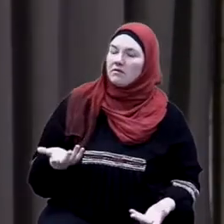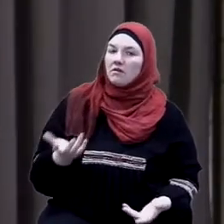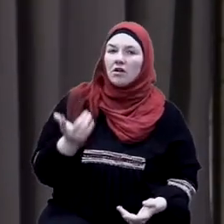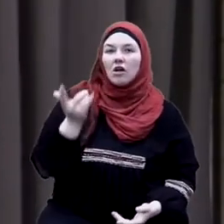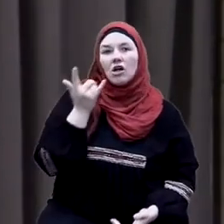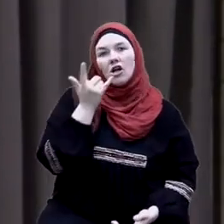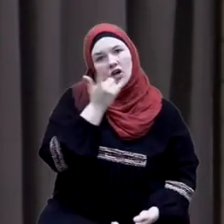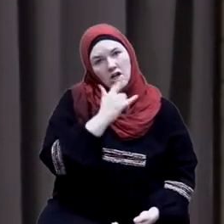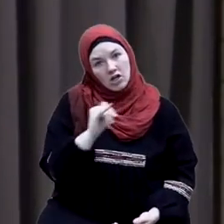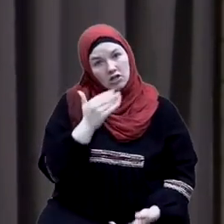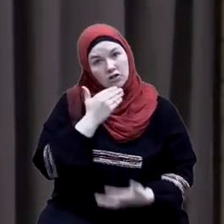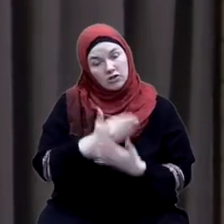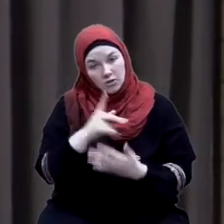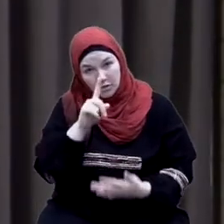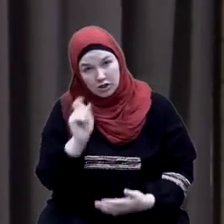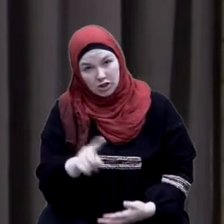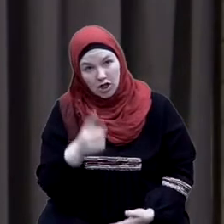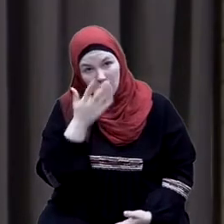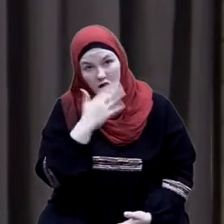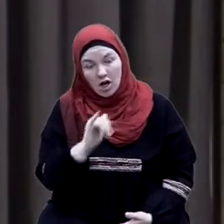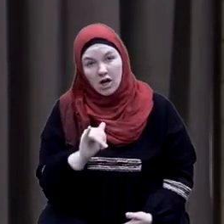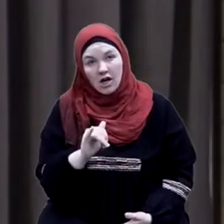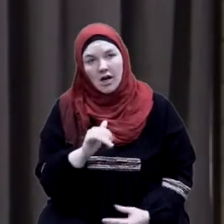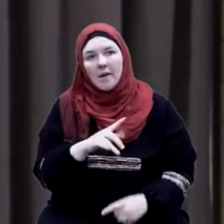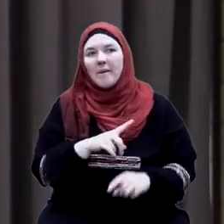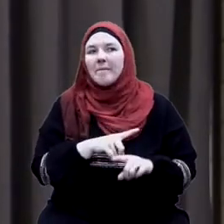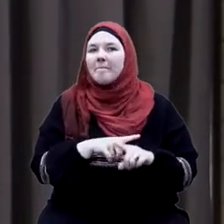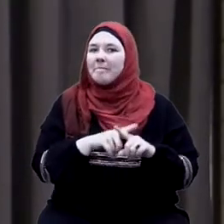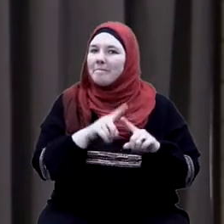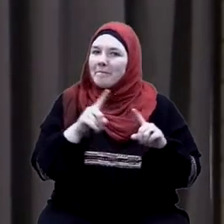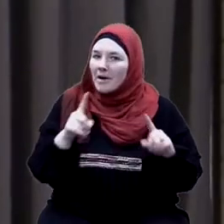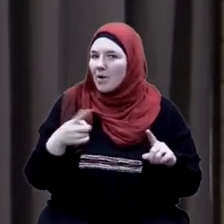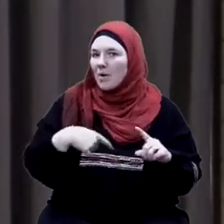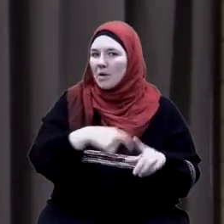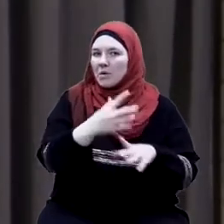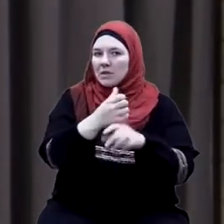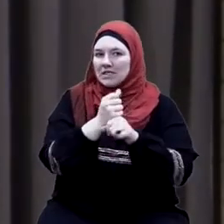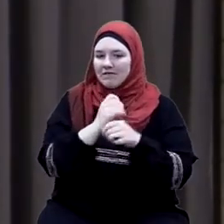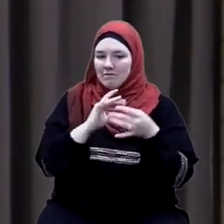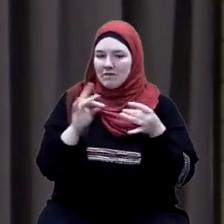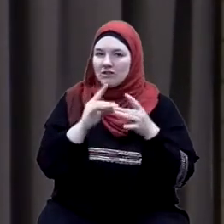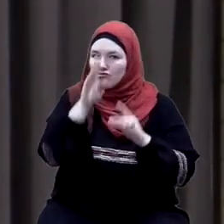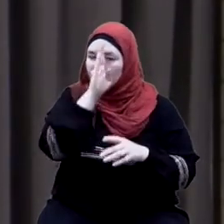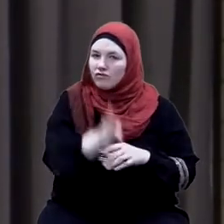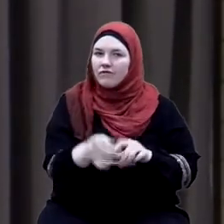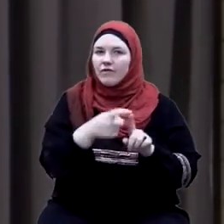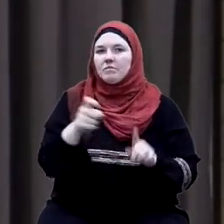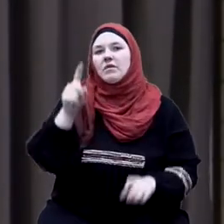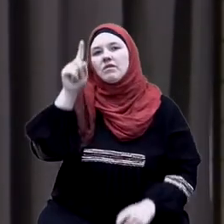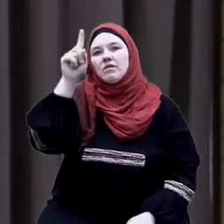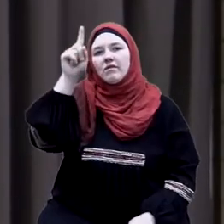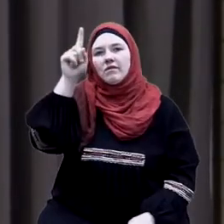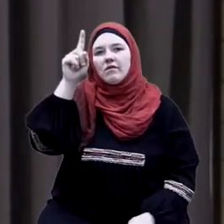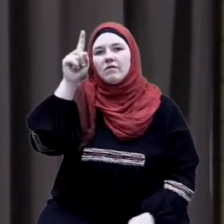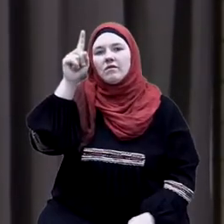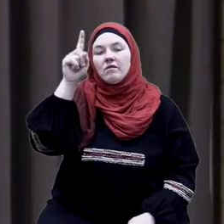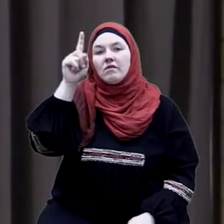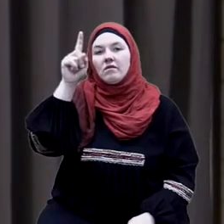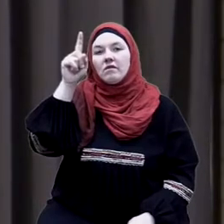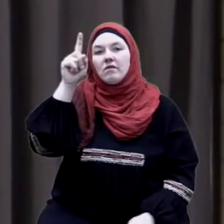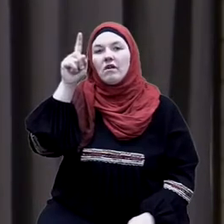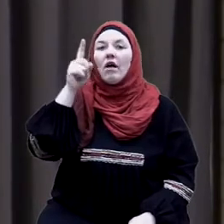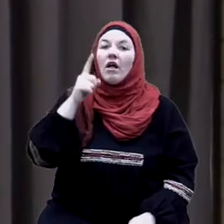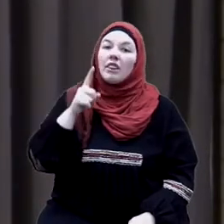like a legitimate question. Had we not received the message directly from Allah, that seed